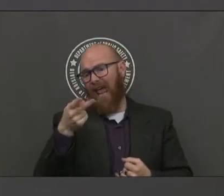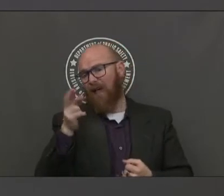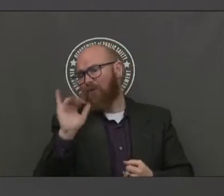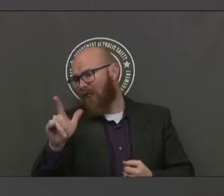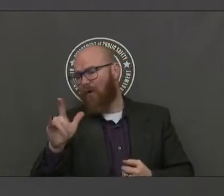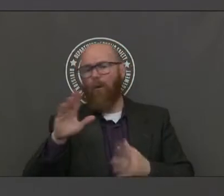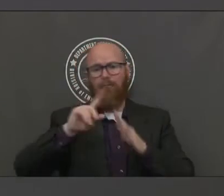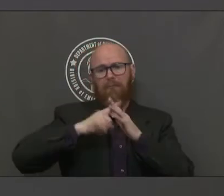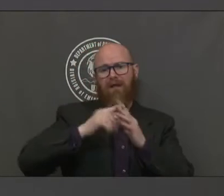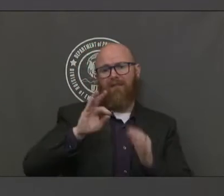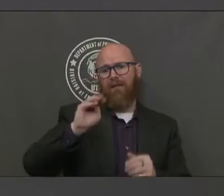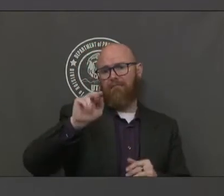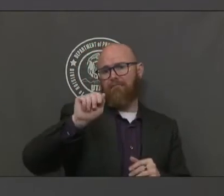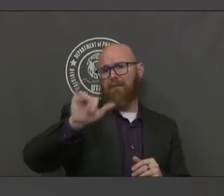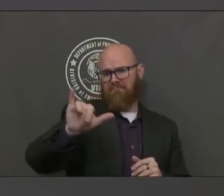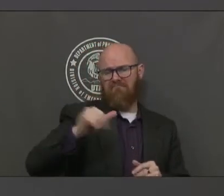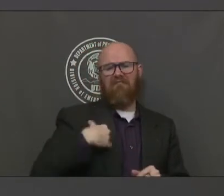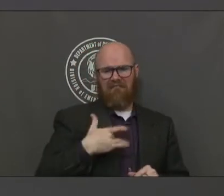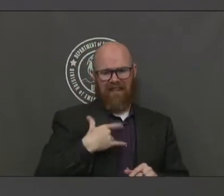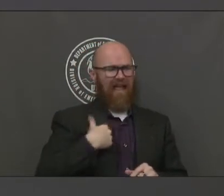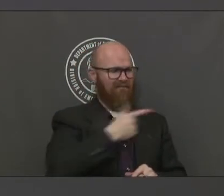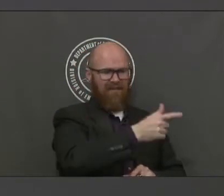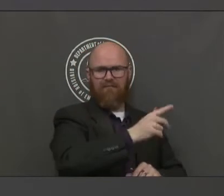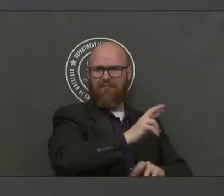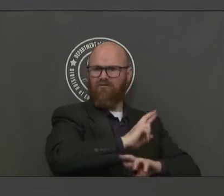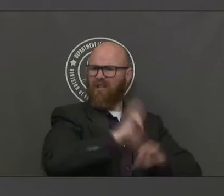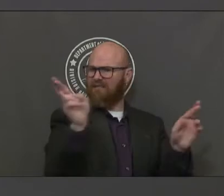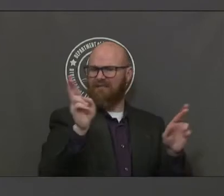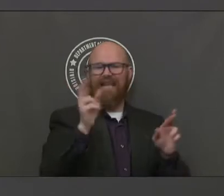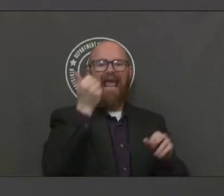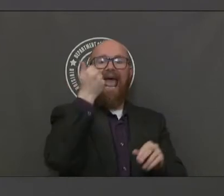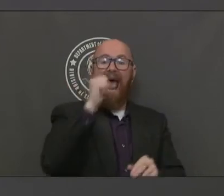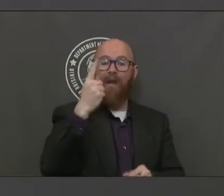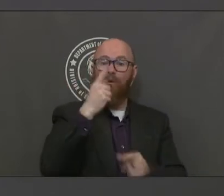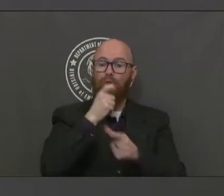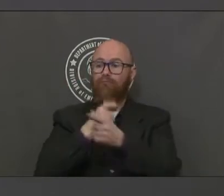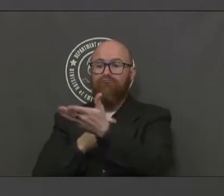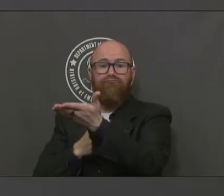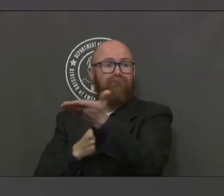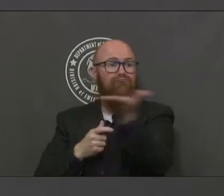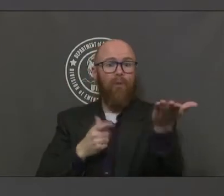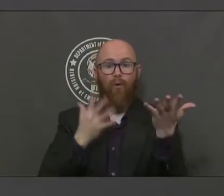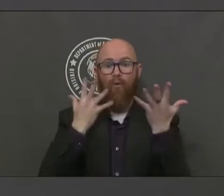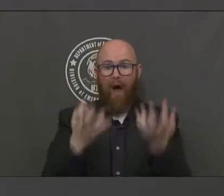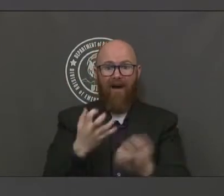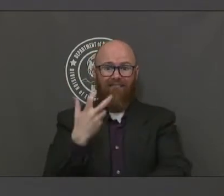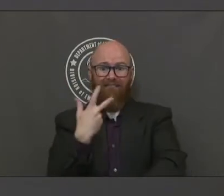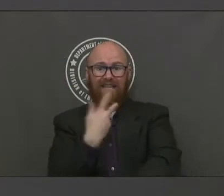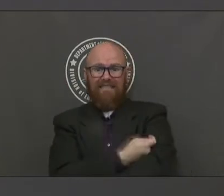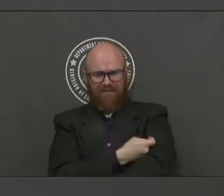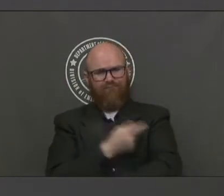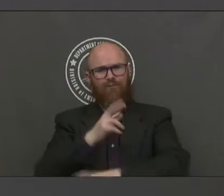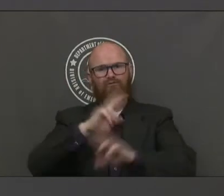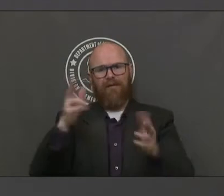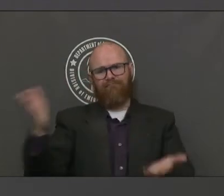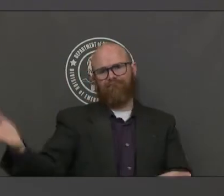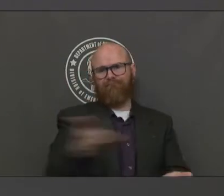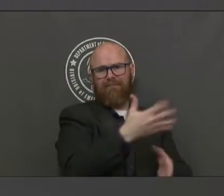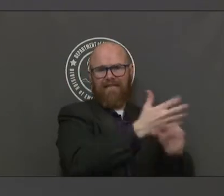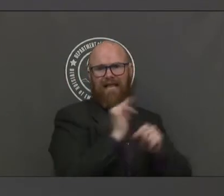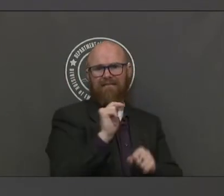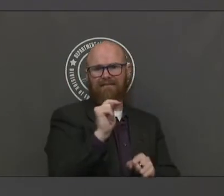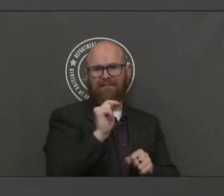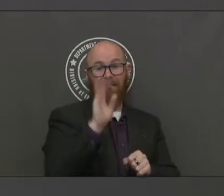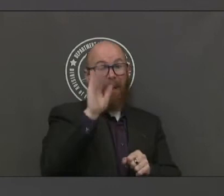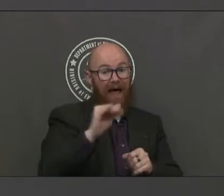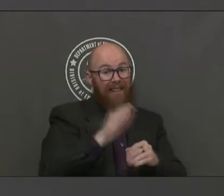of May, we will have enough vaccine for every adult in the state of Utah who wants a vaccine,